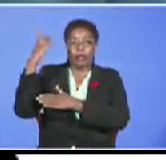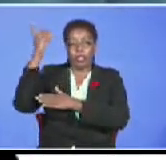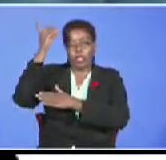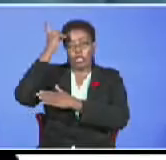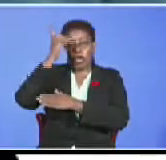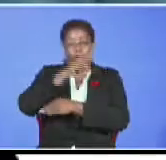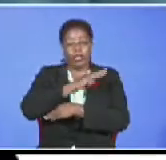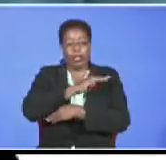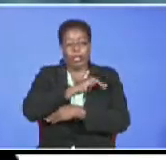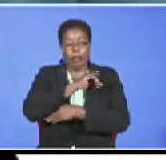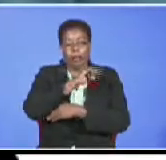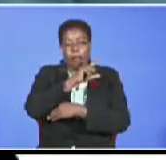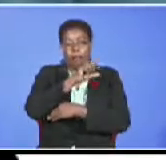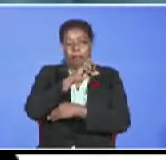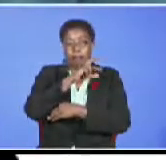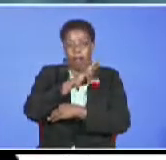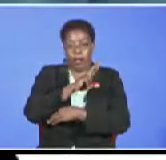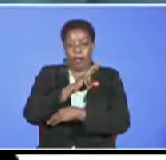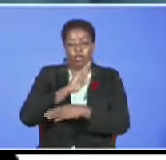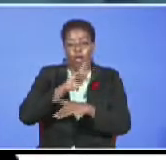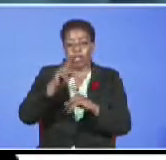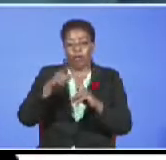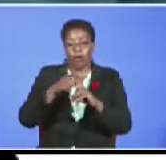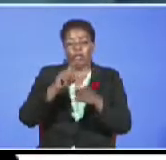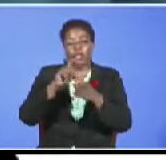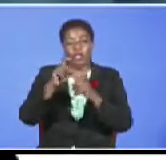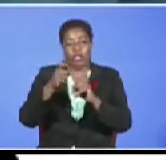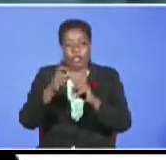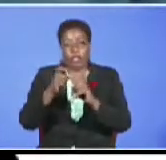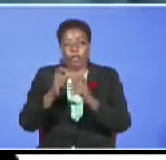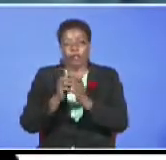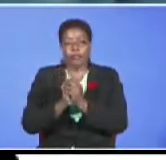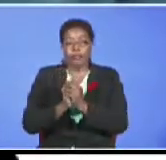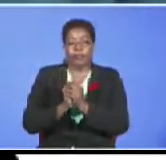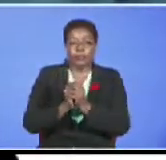Miller had this to say about upgrades to the Junkanoo operation.